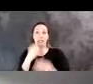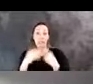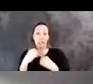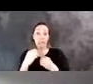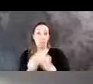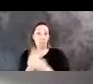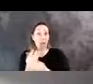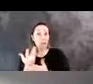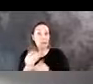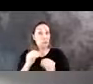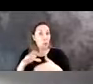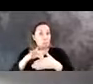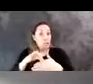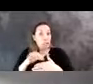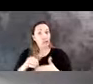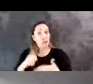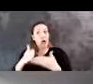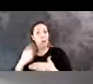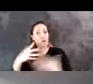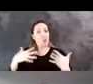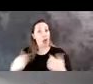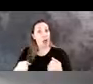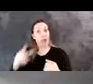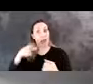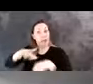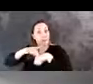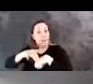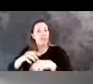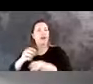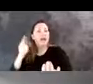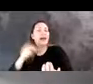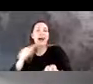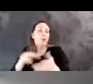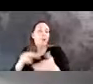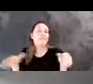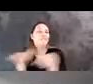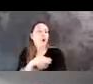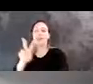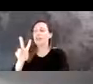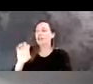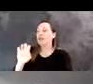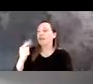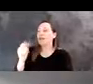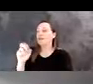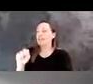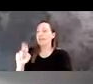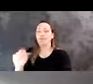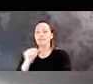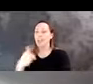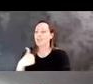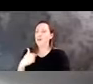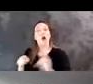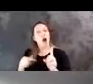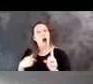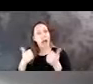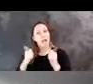environment and your health. I'm not saying you have to go fully vegan. I know it's hard. I am not fully vegan myself, but I definitely try